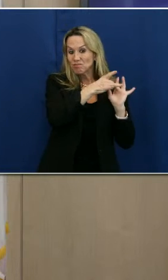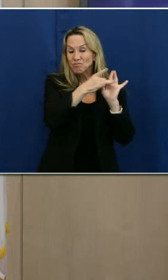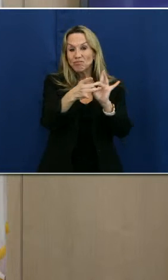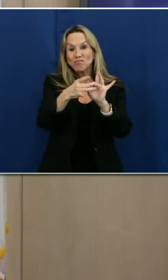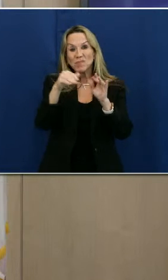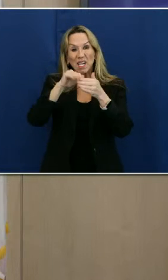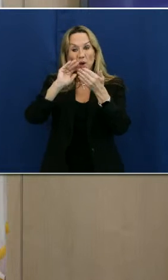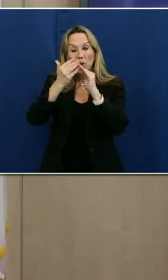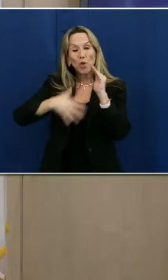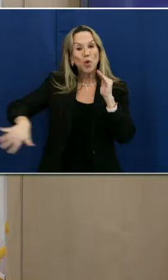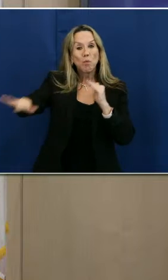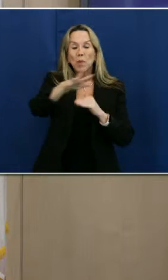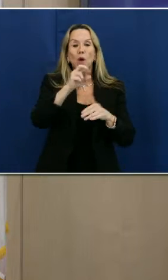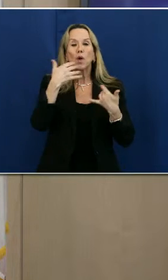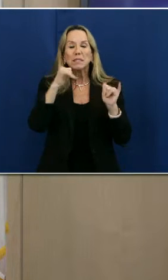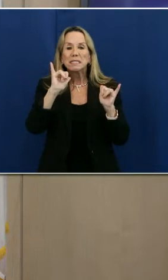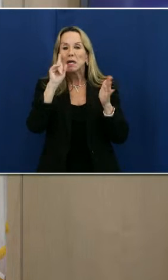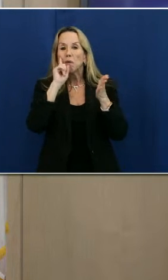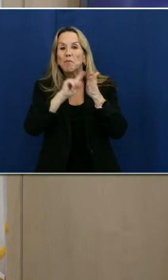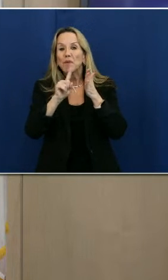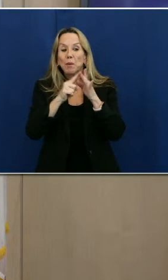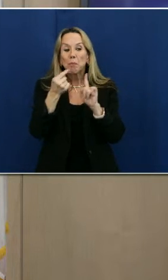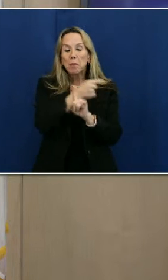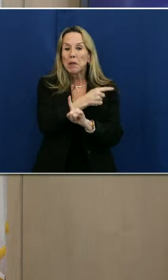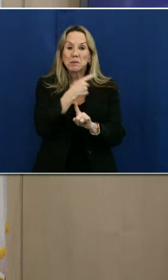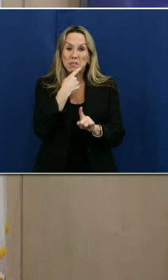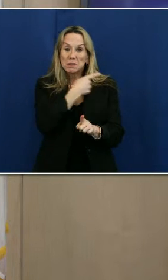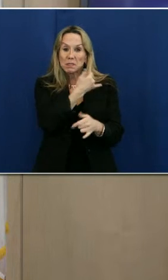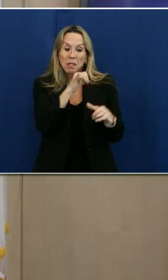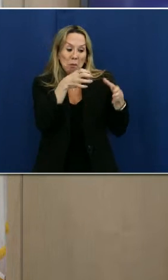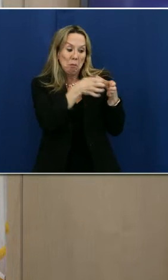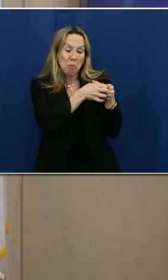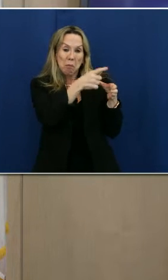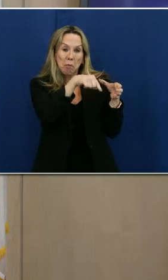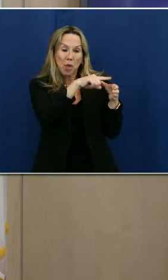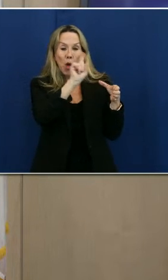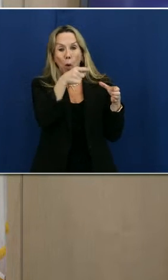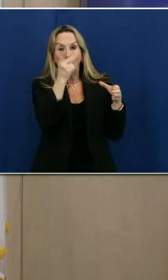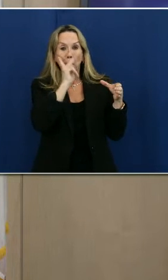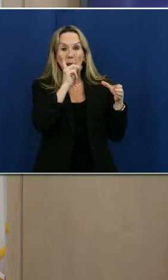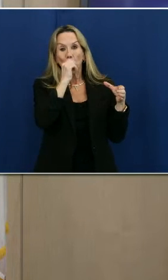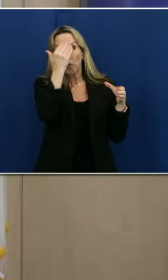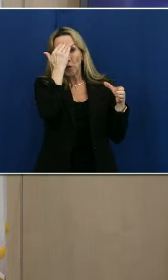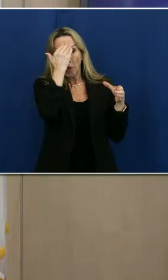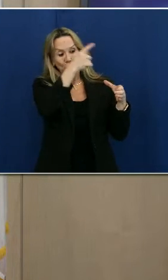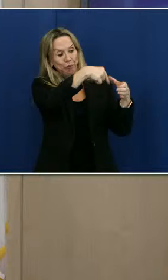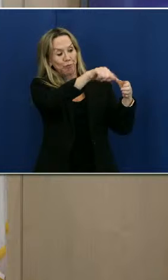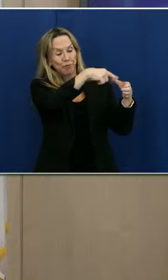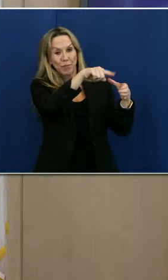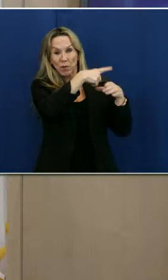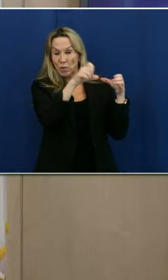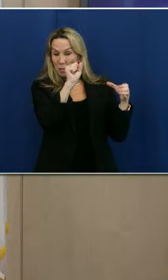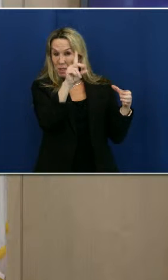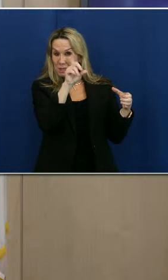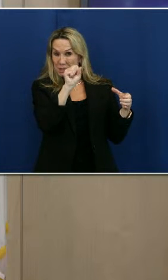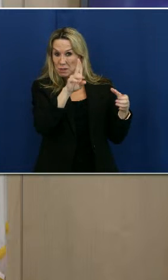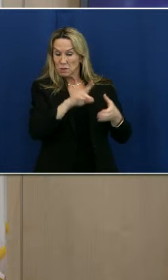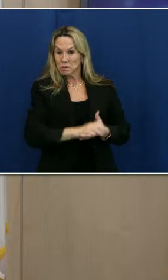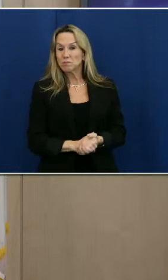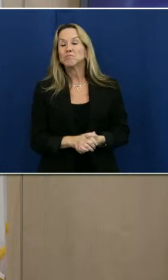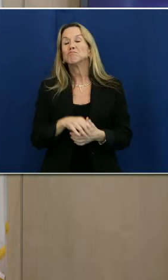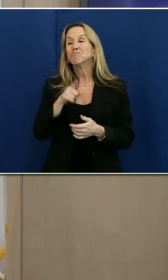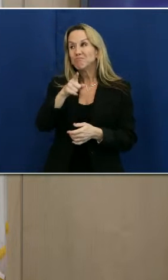still, your investigations still show that it's quite contained to people who know each other through education? Two very